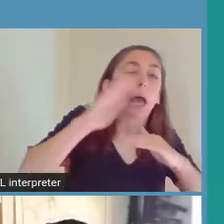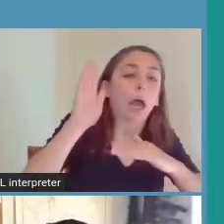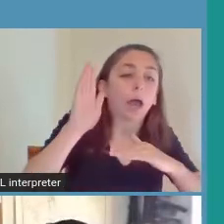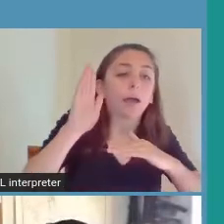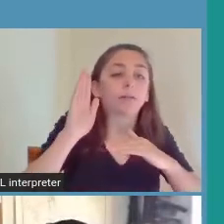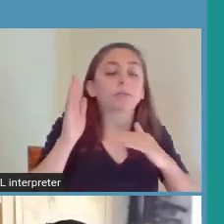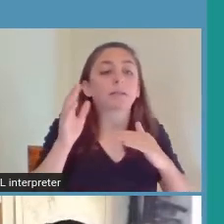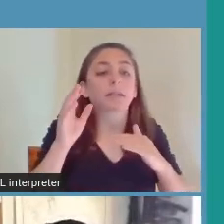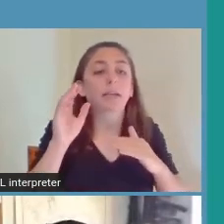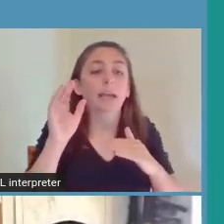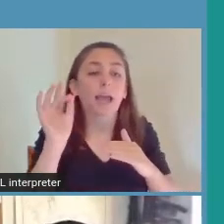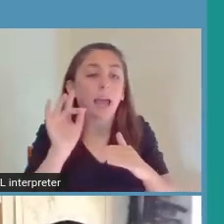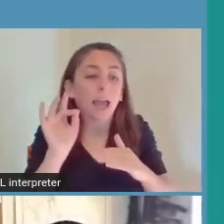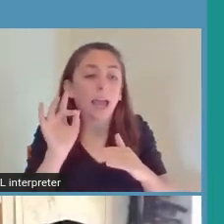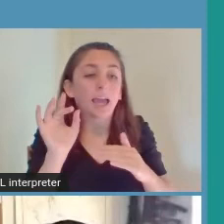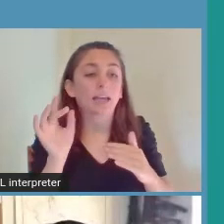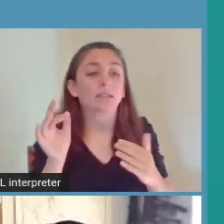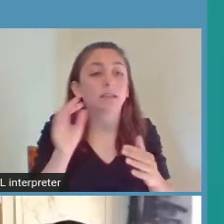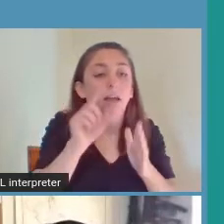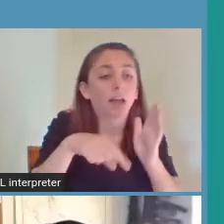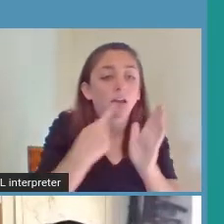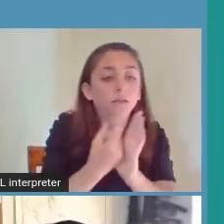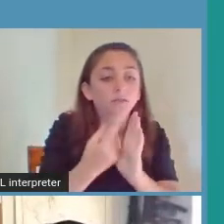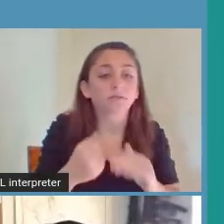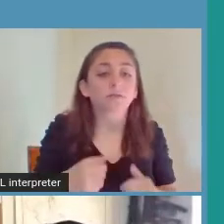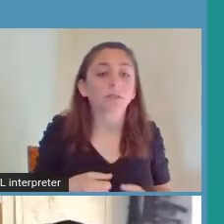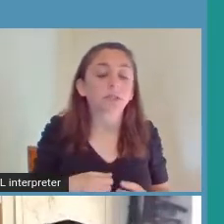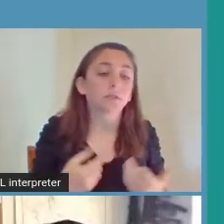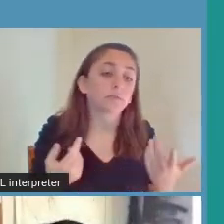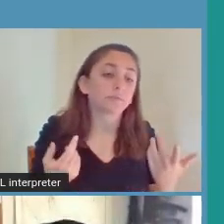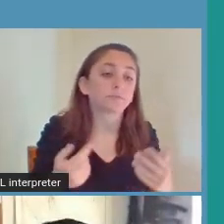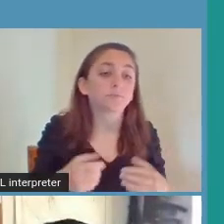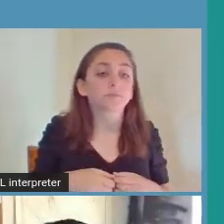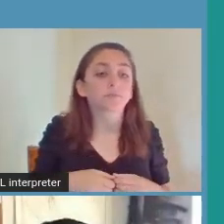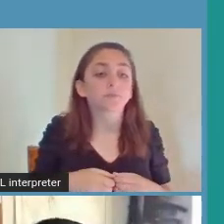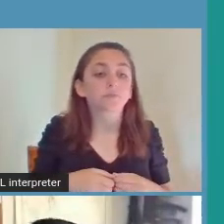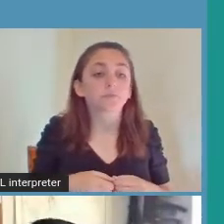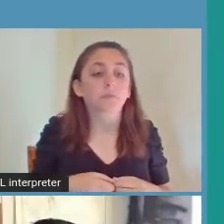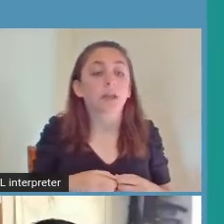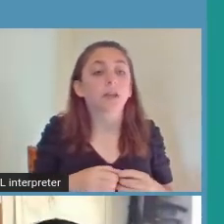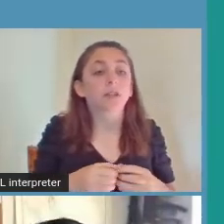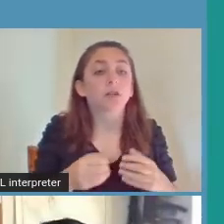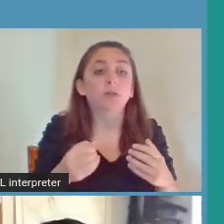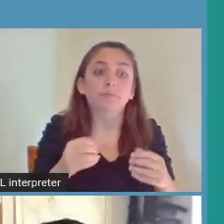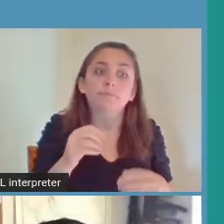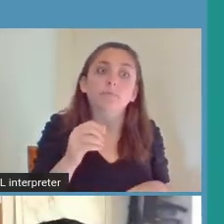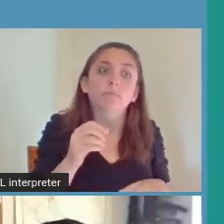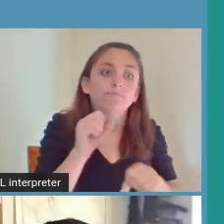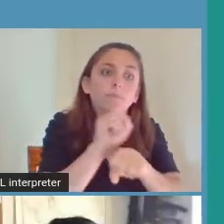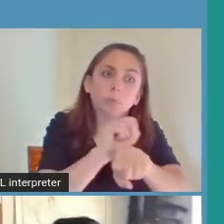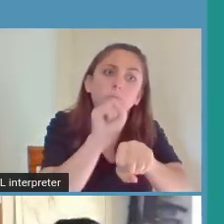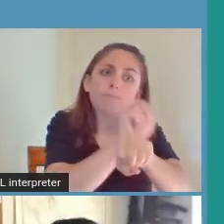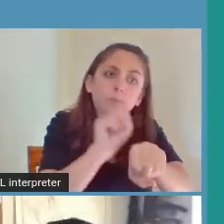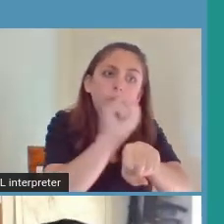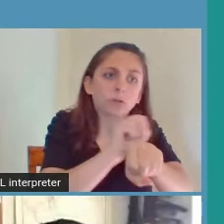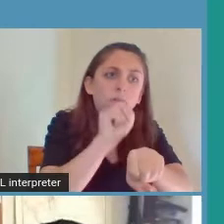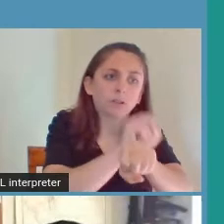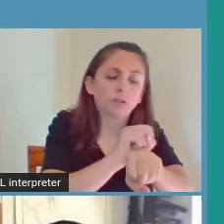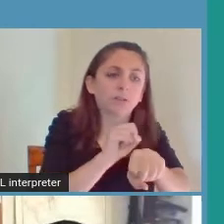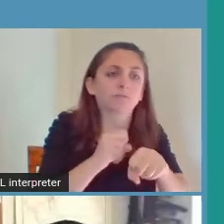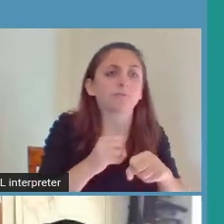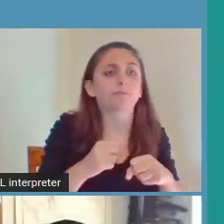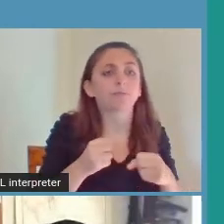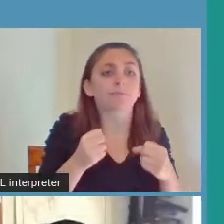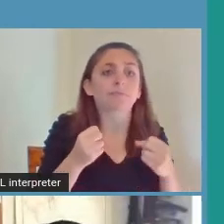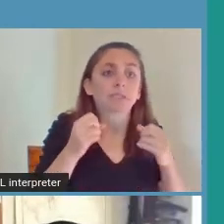that quality is there. And so it's a labor of love. Quite often on Tuesday nights, I'm up till midnight